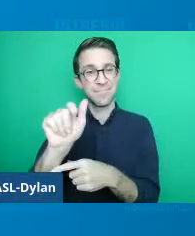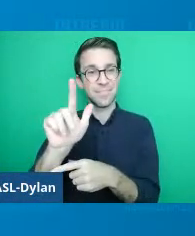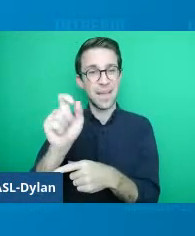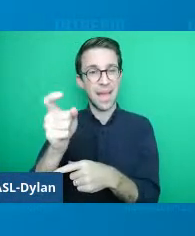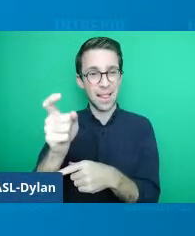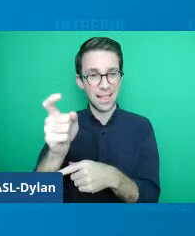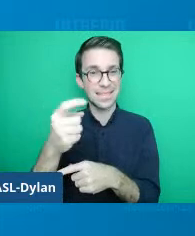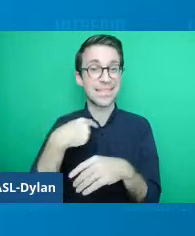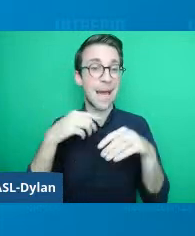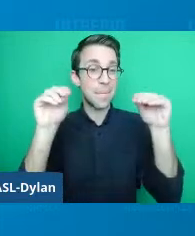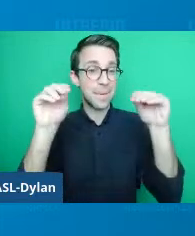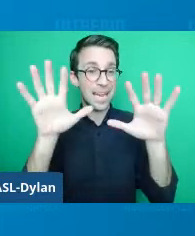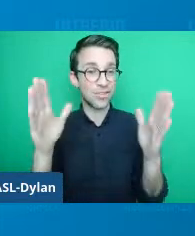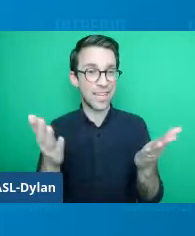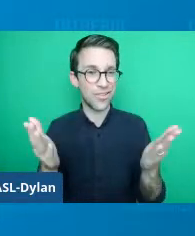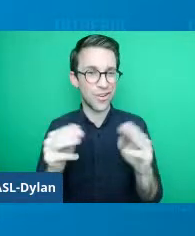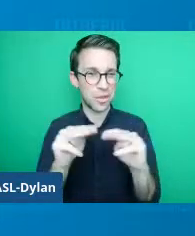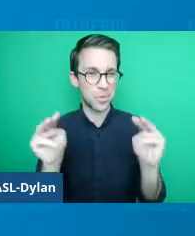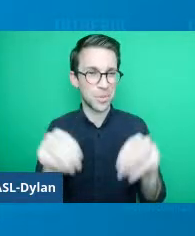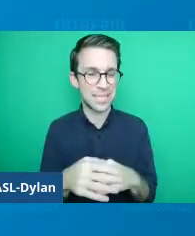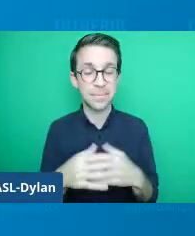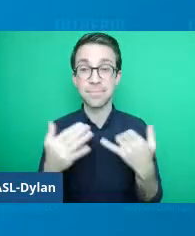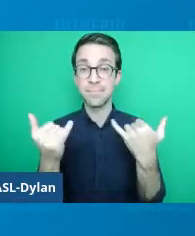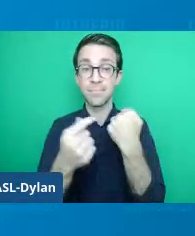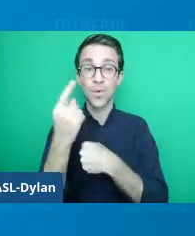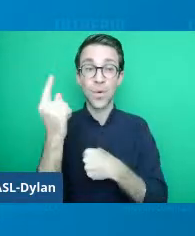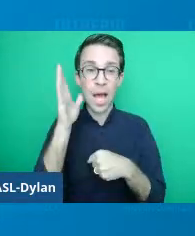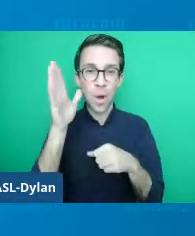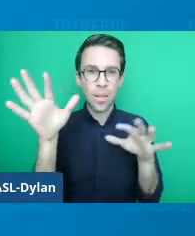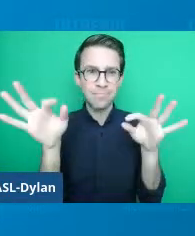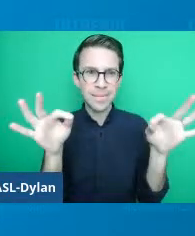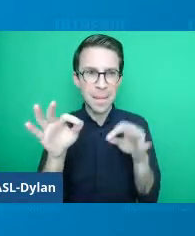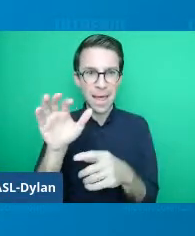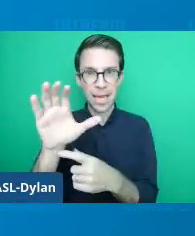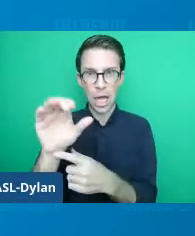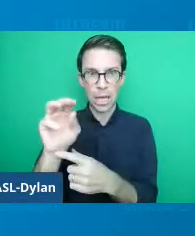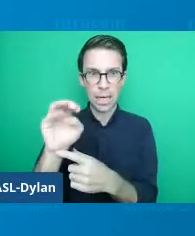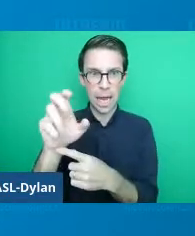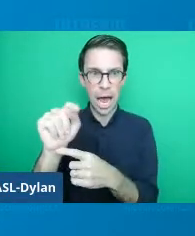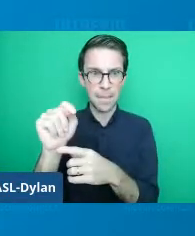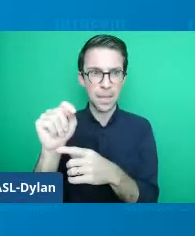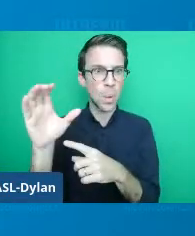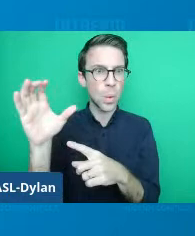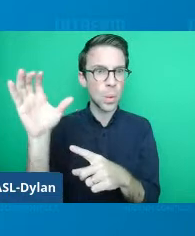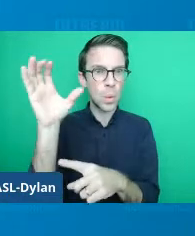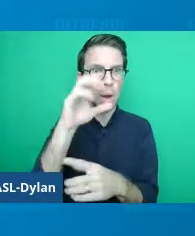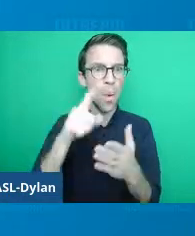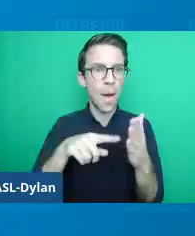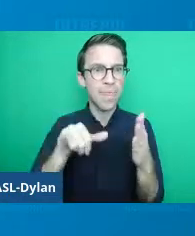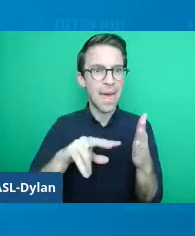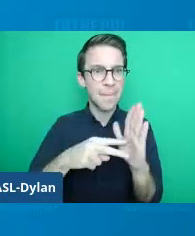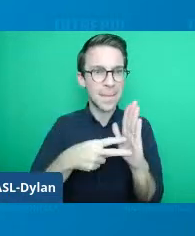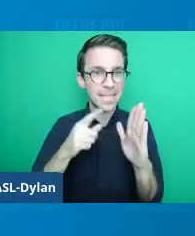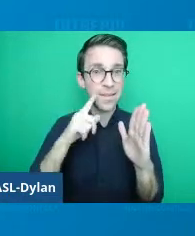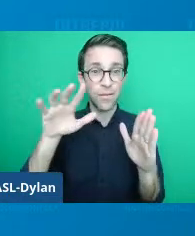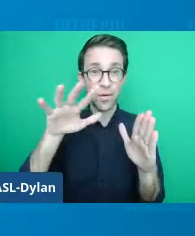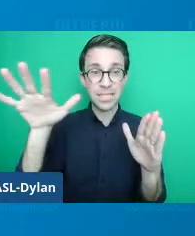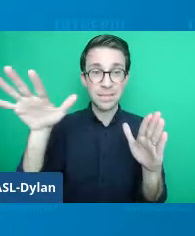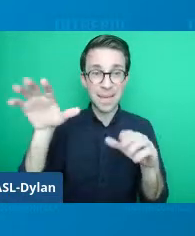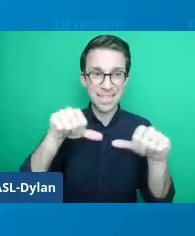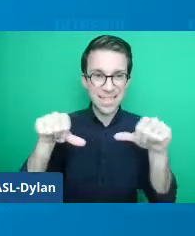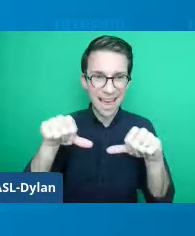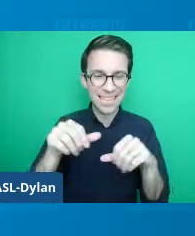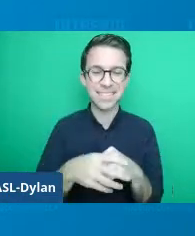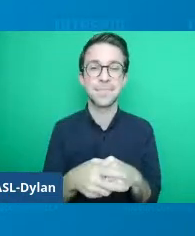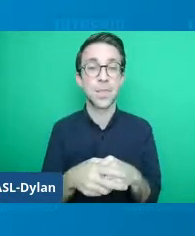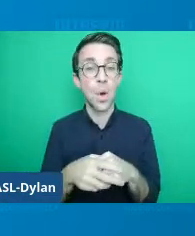Air, and Space Museum, and today we're going to talk about the anatomy of a comet and what it means for space science and exploration. Comets are leftover